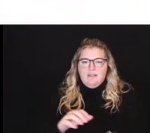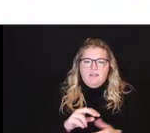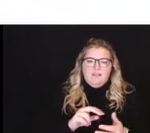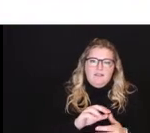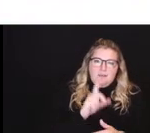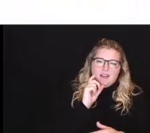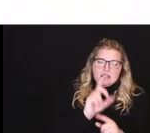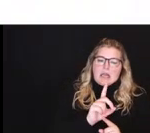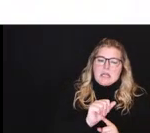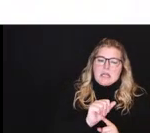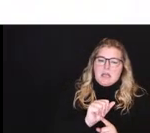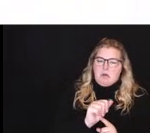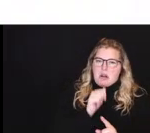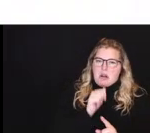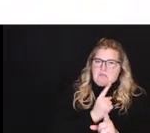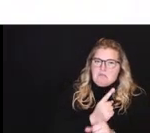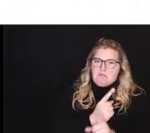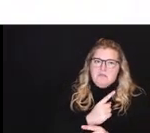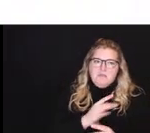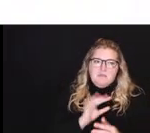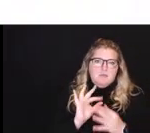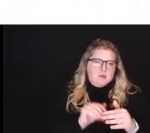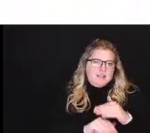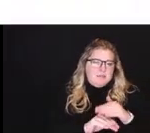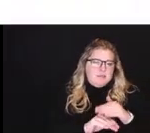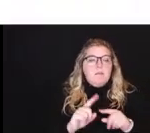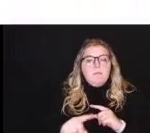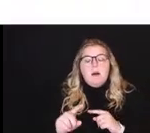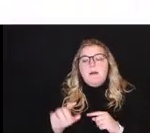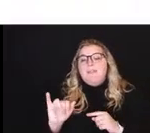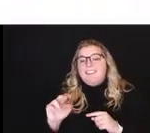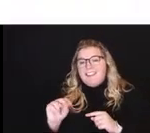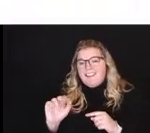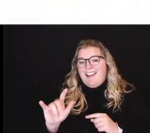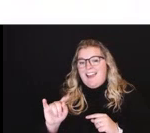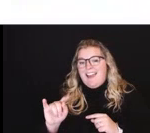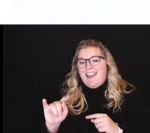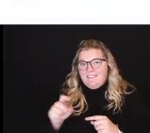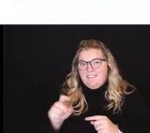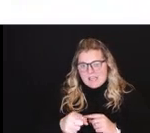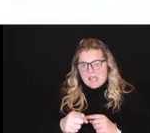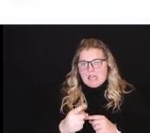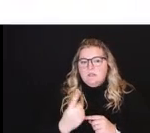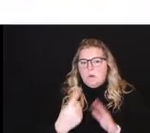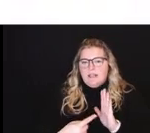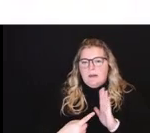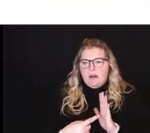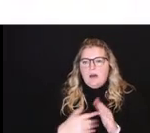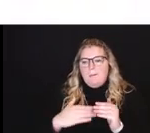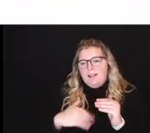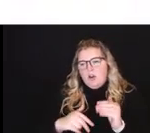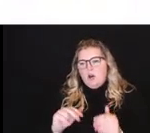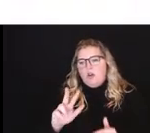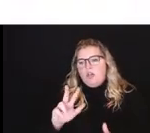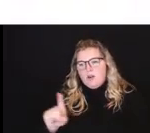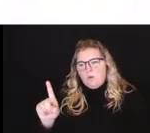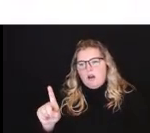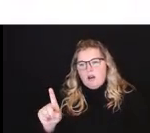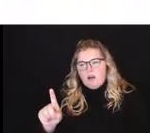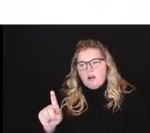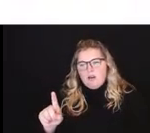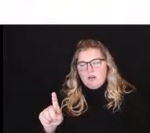accessibility. But that's an example of something that would be below the 3:1 contrast that is, yes, is